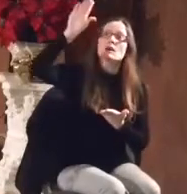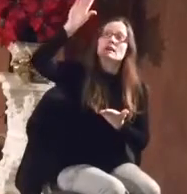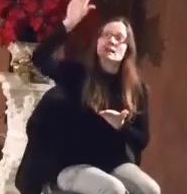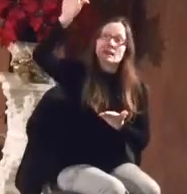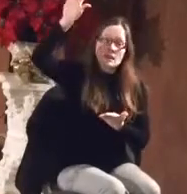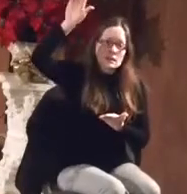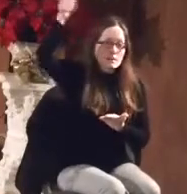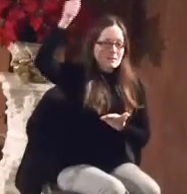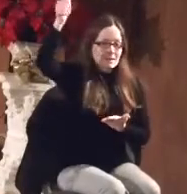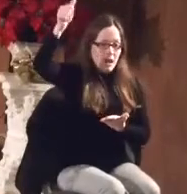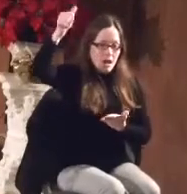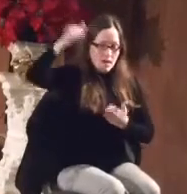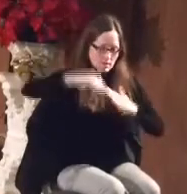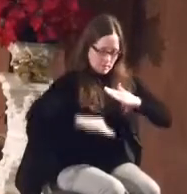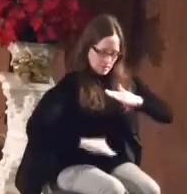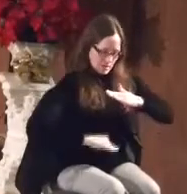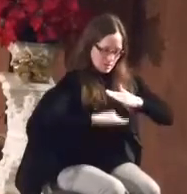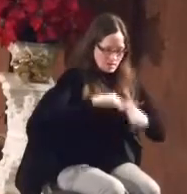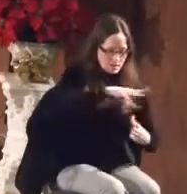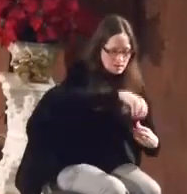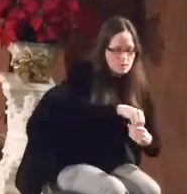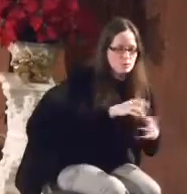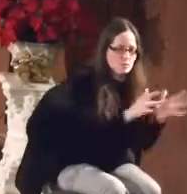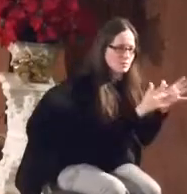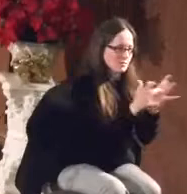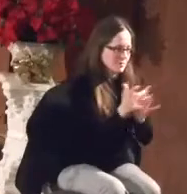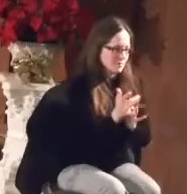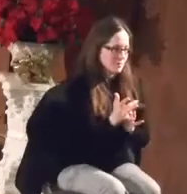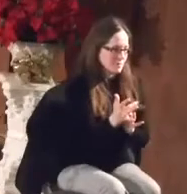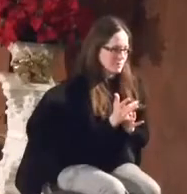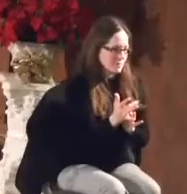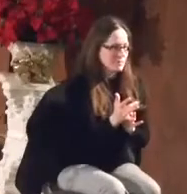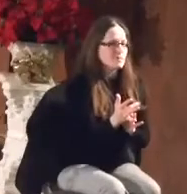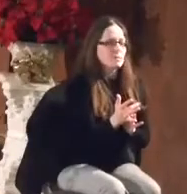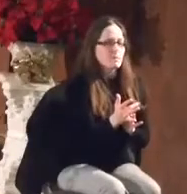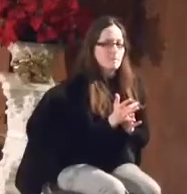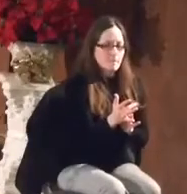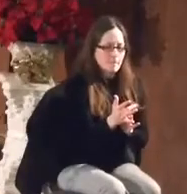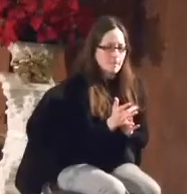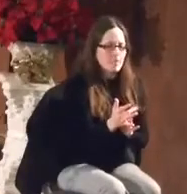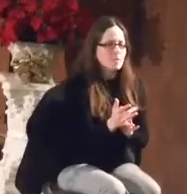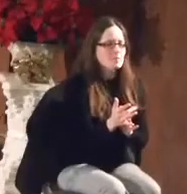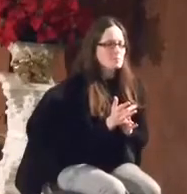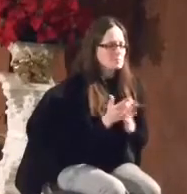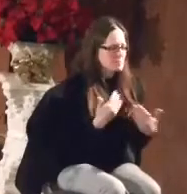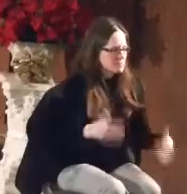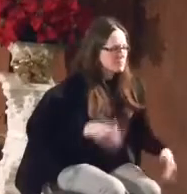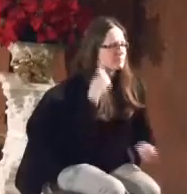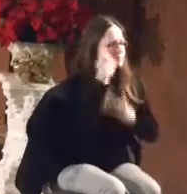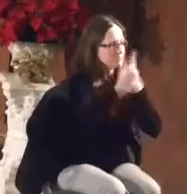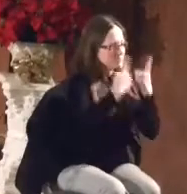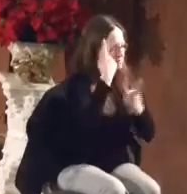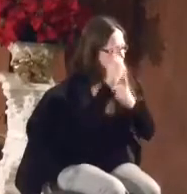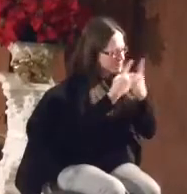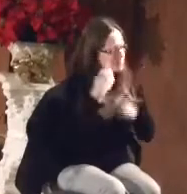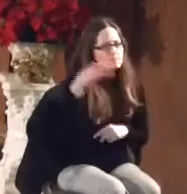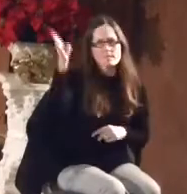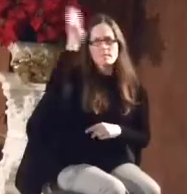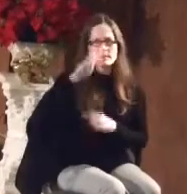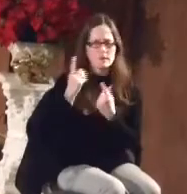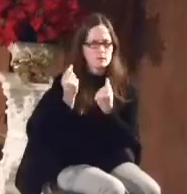To think that God would put all of the qualities and the characteristics